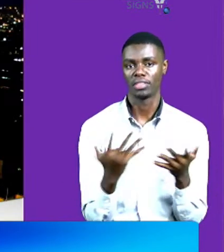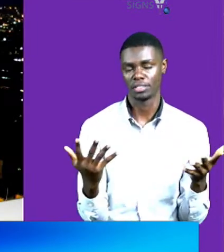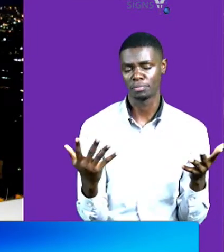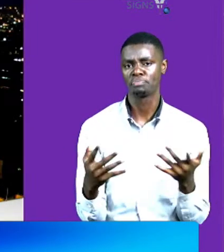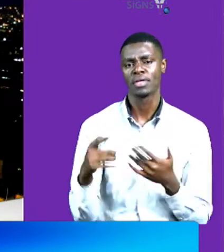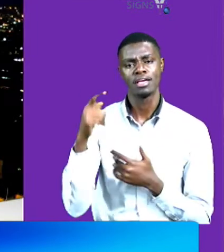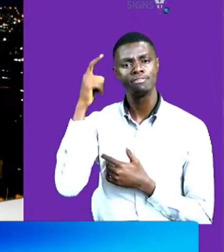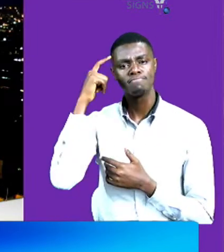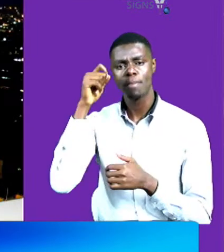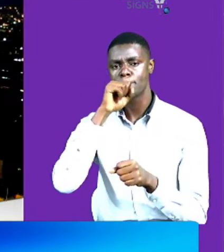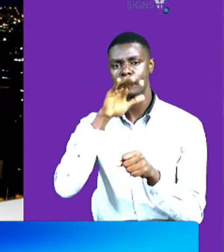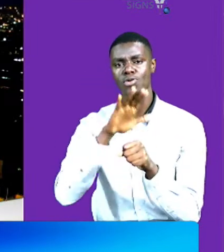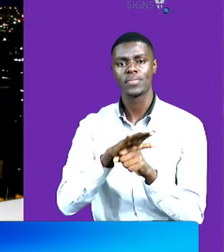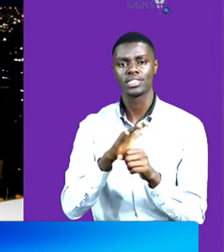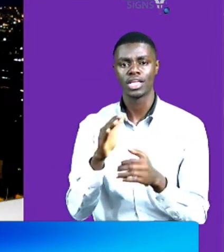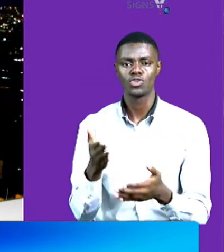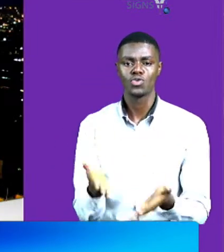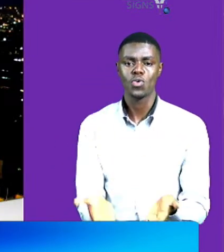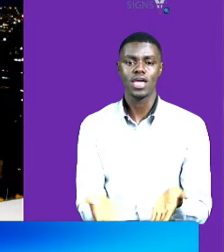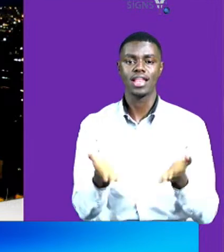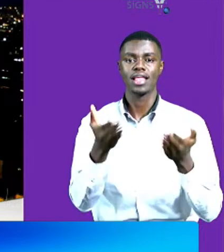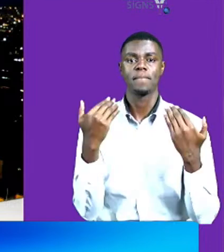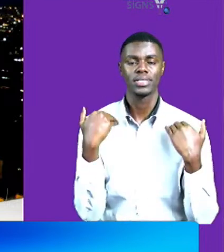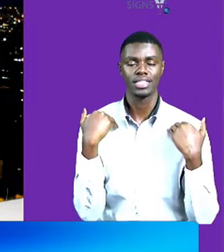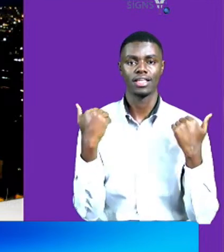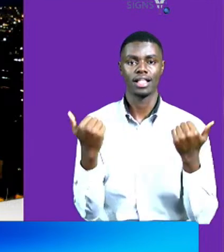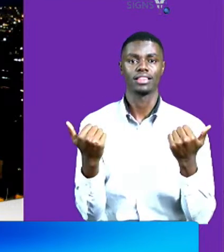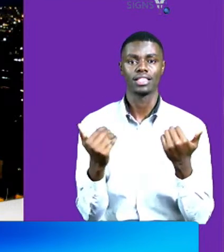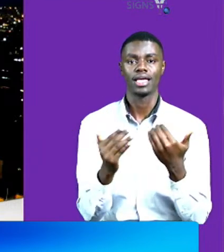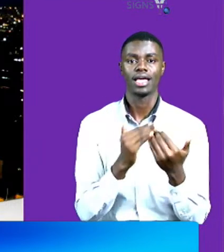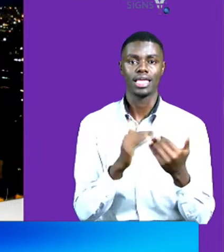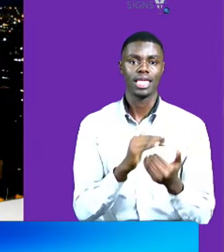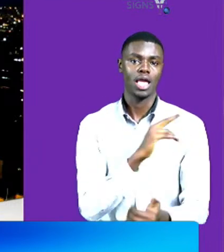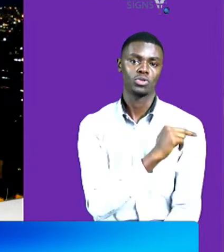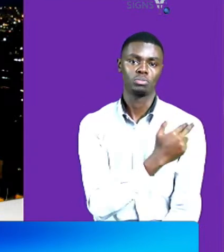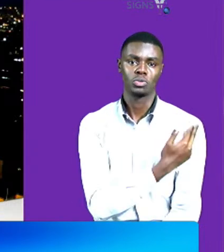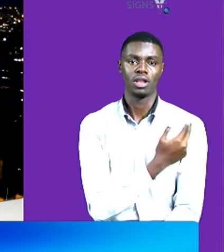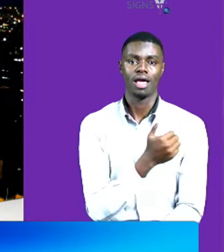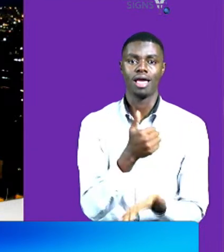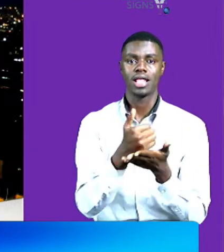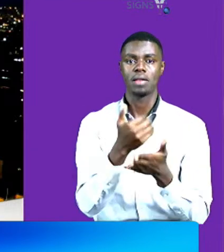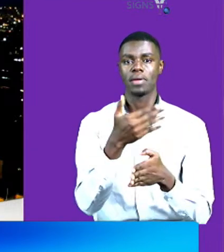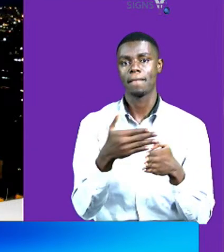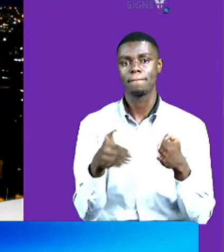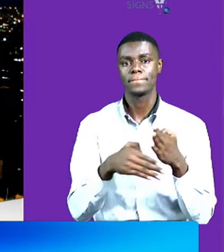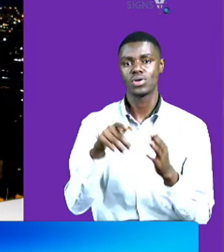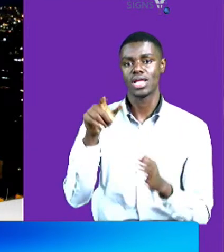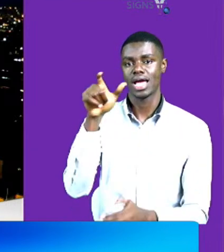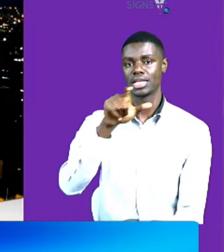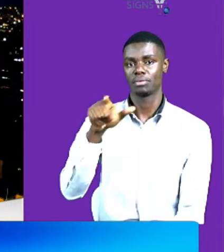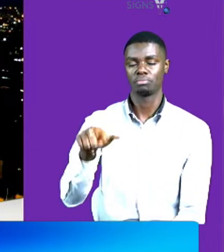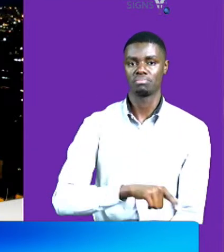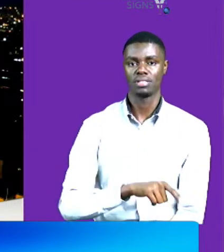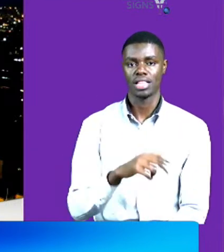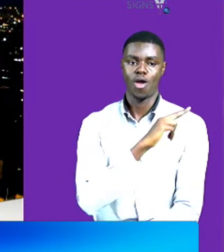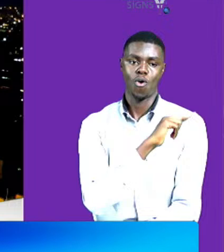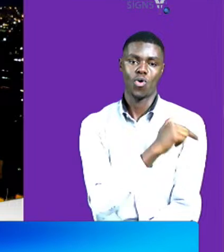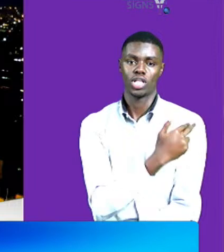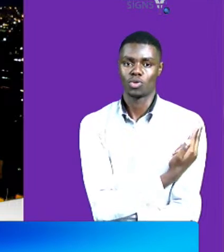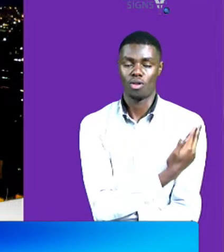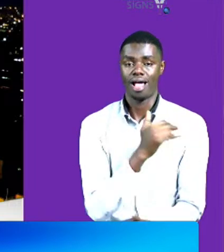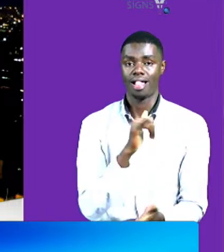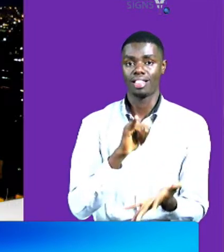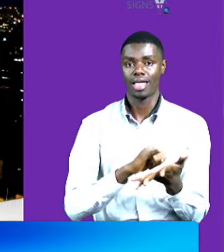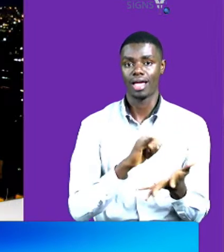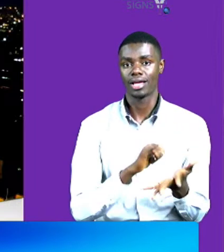Wetangula further pledged to enhance healthcare facilities by helping build a regional referral hospital